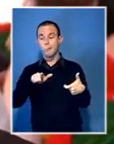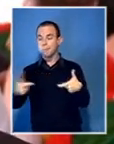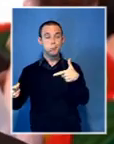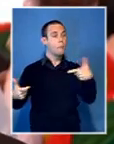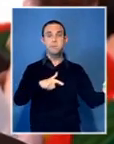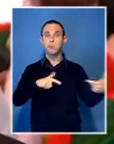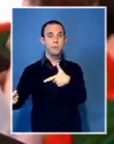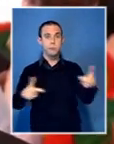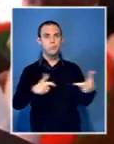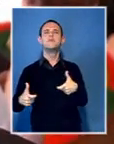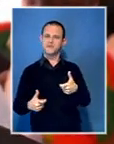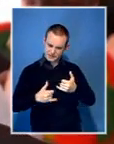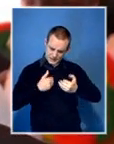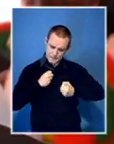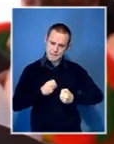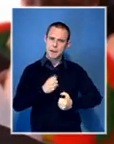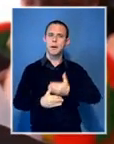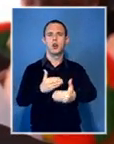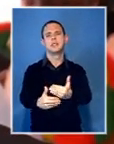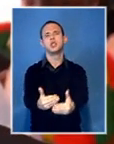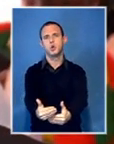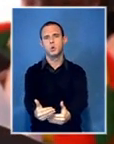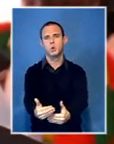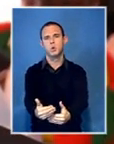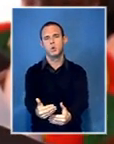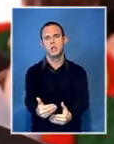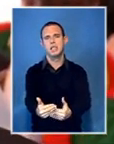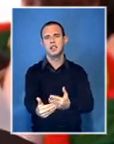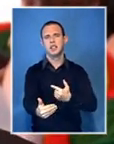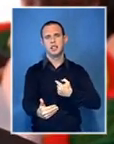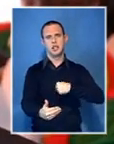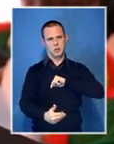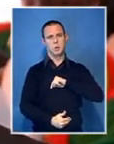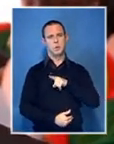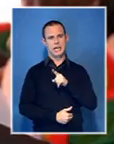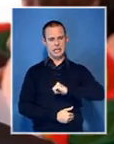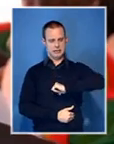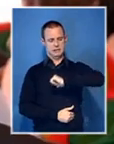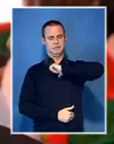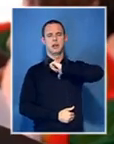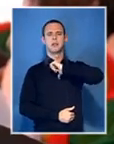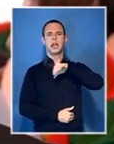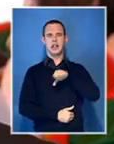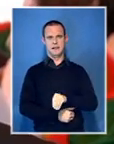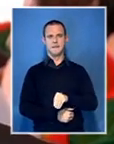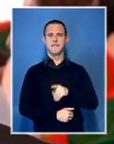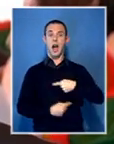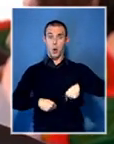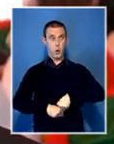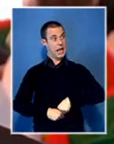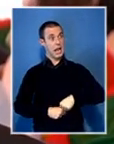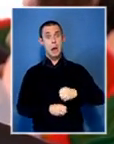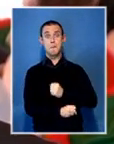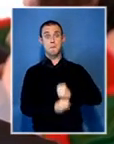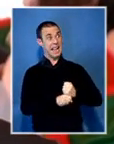their dirty work of killing other people. I think that with the determination which saw us through the